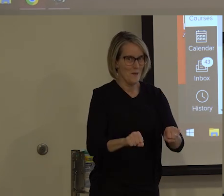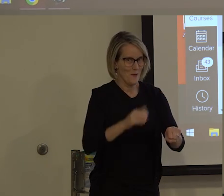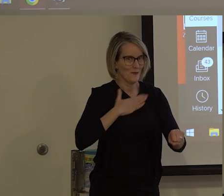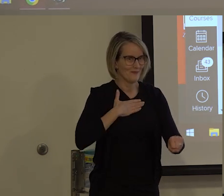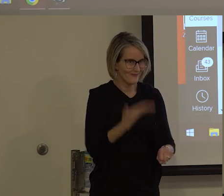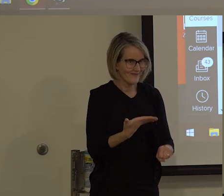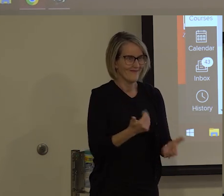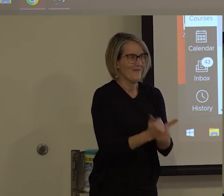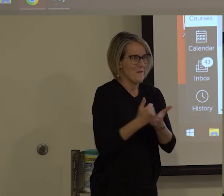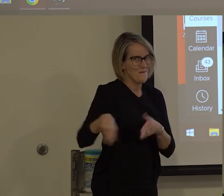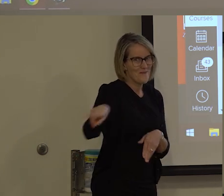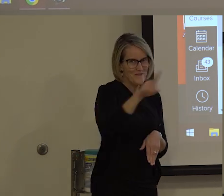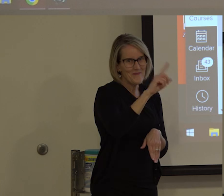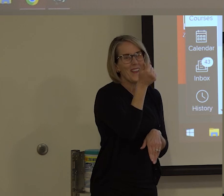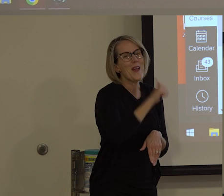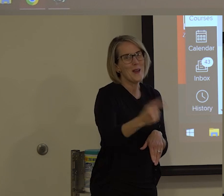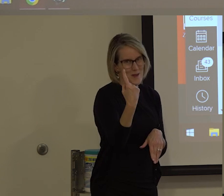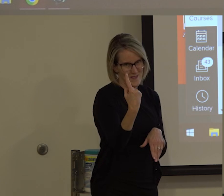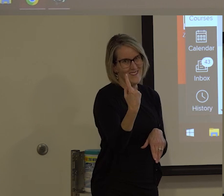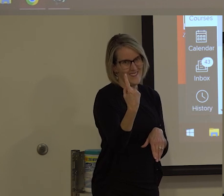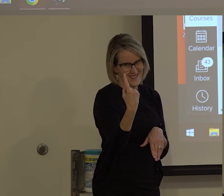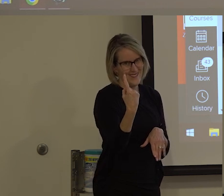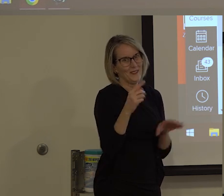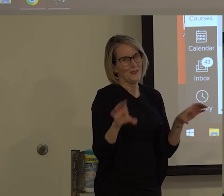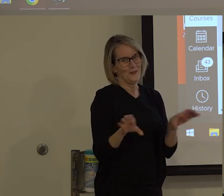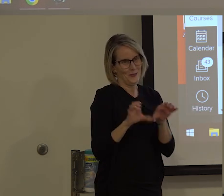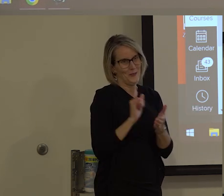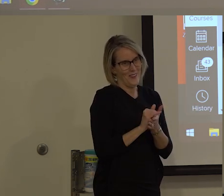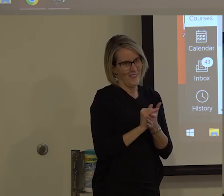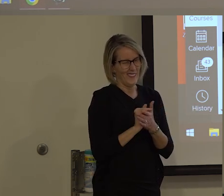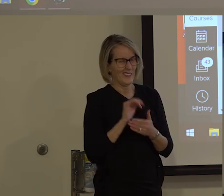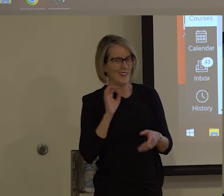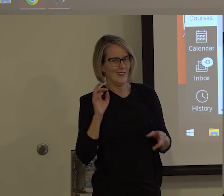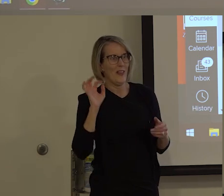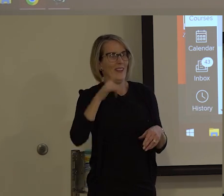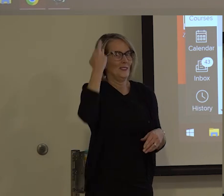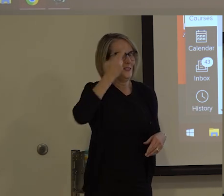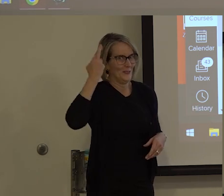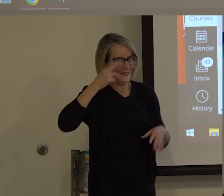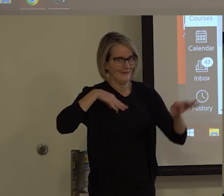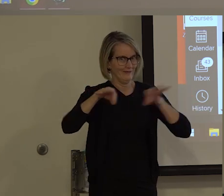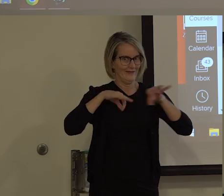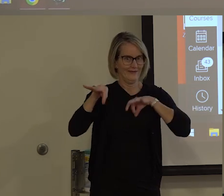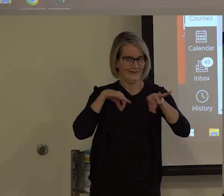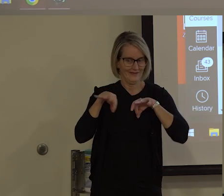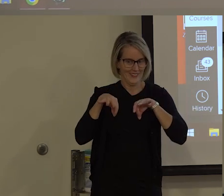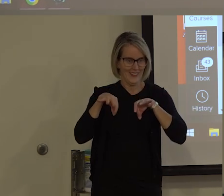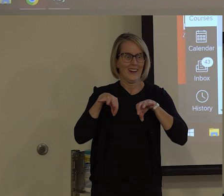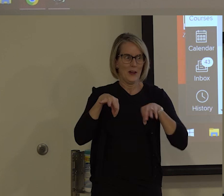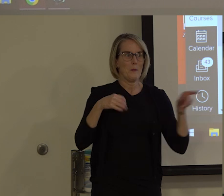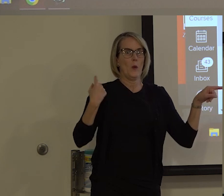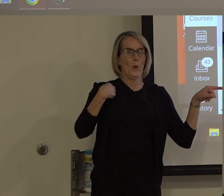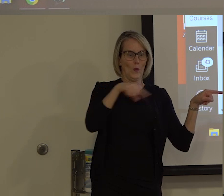do some kind of course like this. Yes. You know, that's one of the benefits of what's Right. going on here. Yes, and we are here